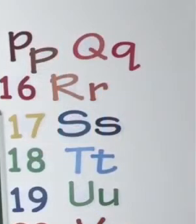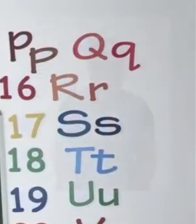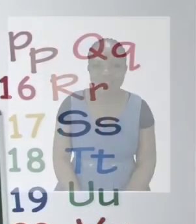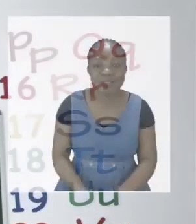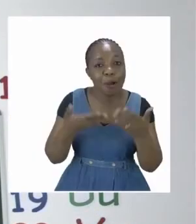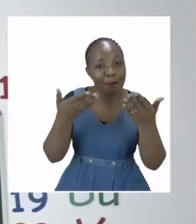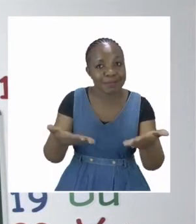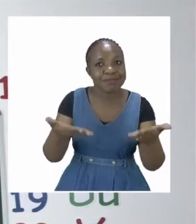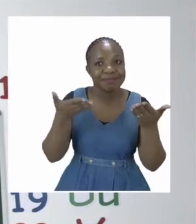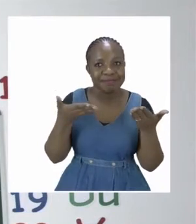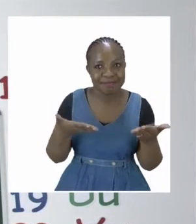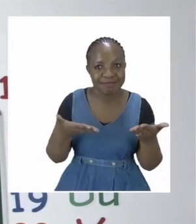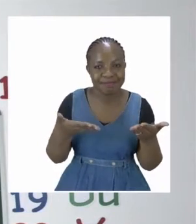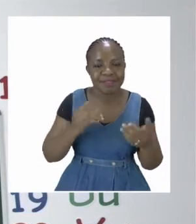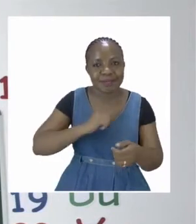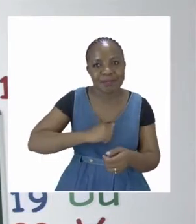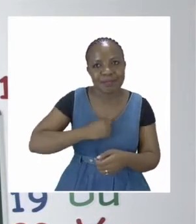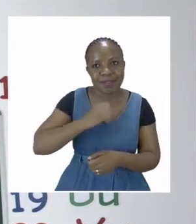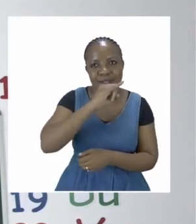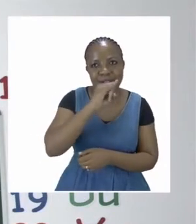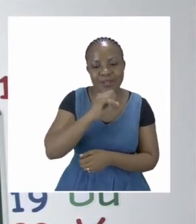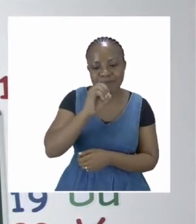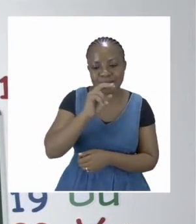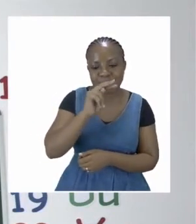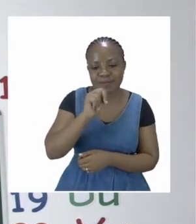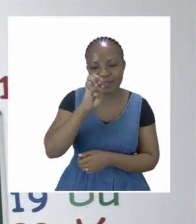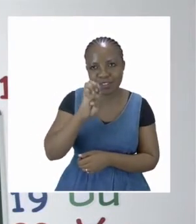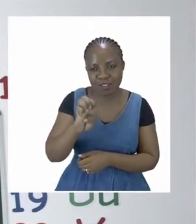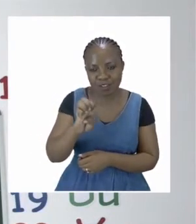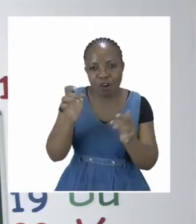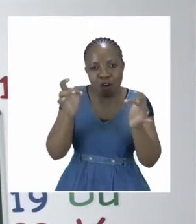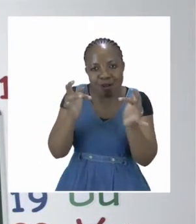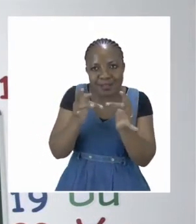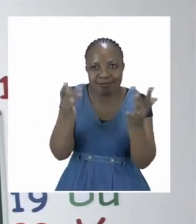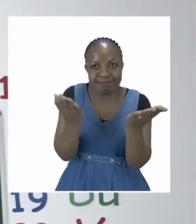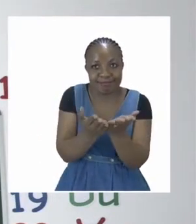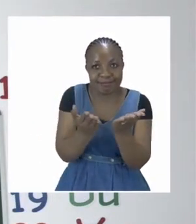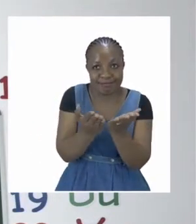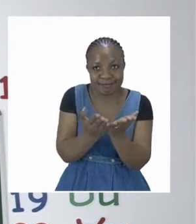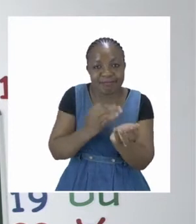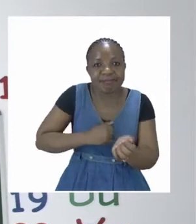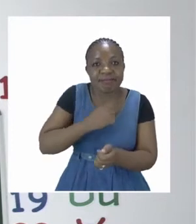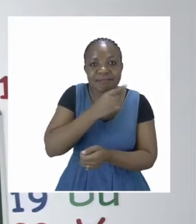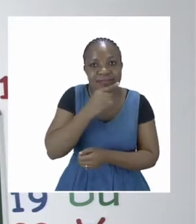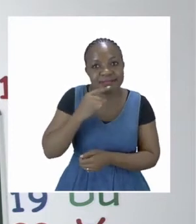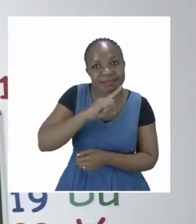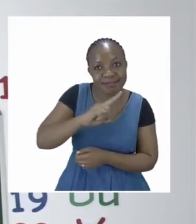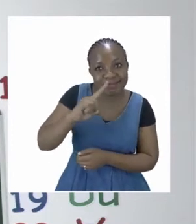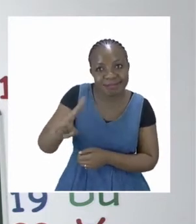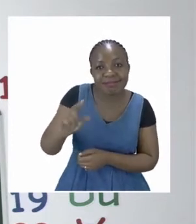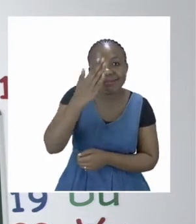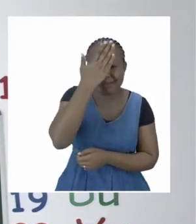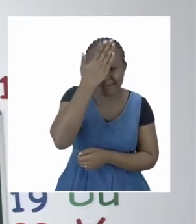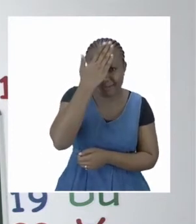welcome to my zone online school my name is teacher mutza get your education